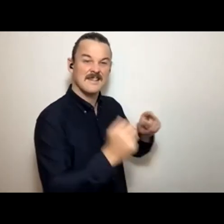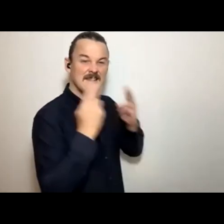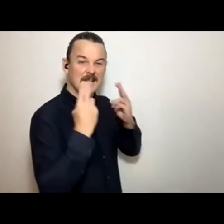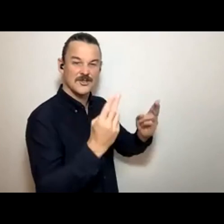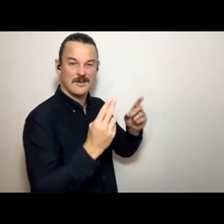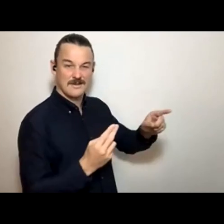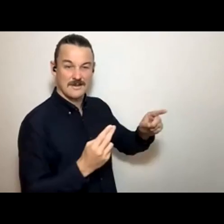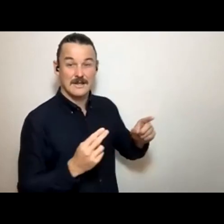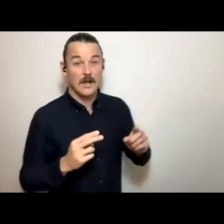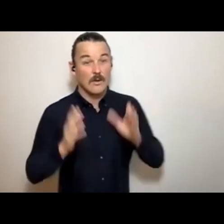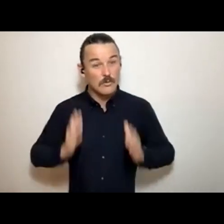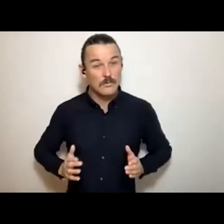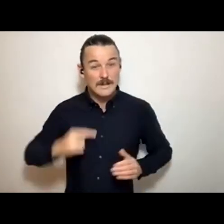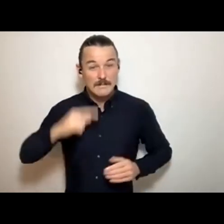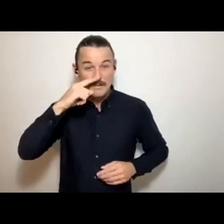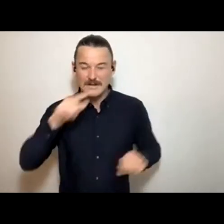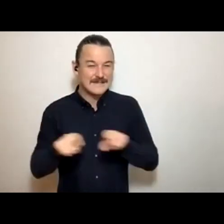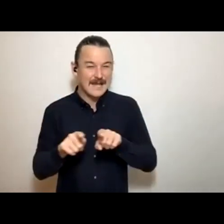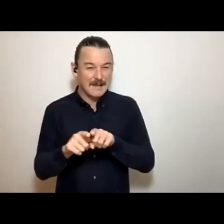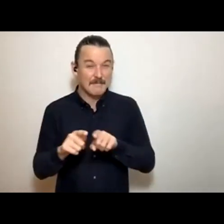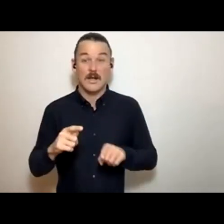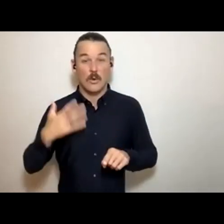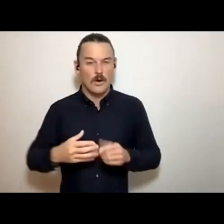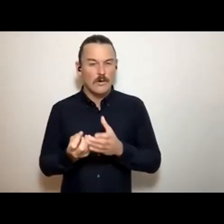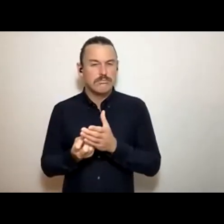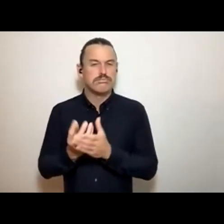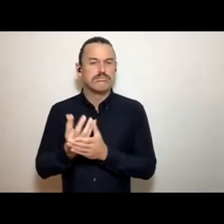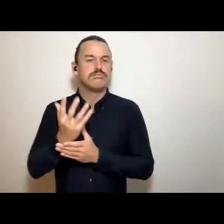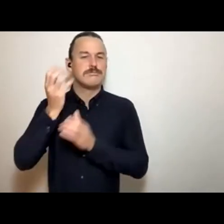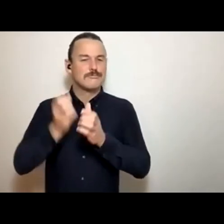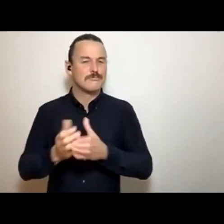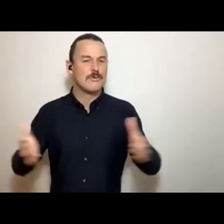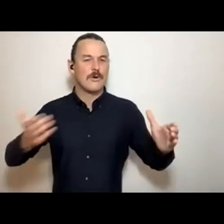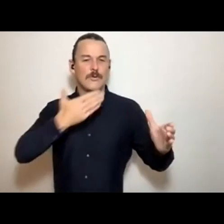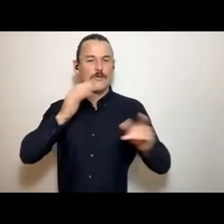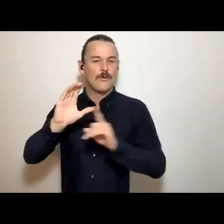a sustainable and, and flourishing culture or human society.